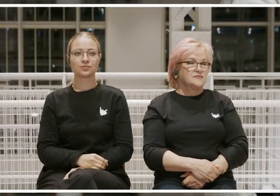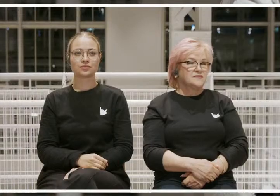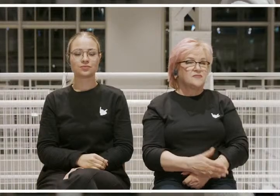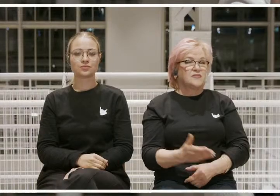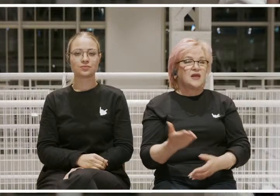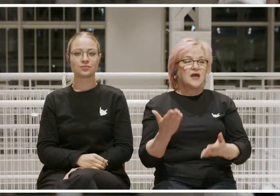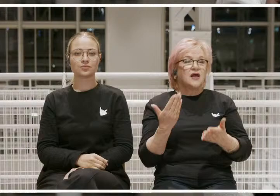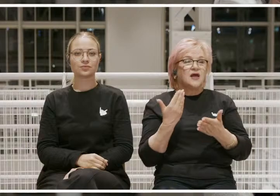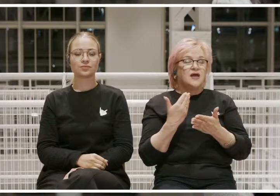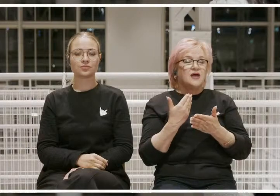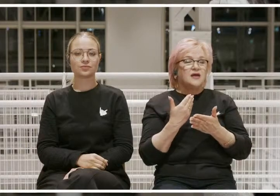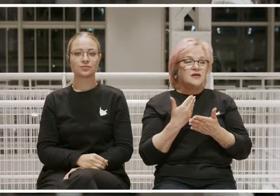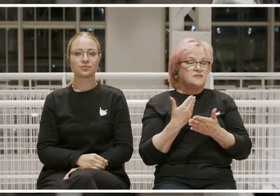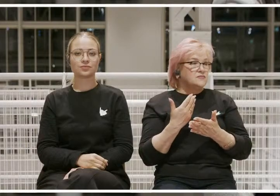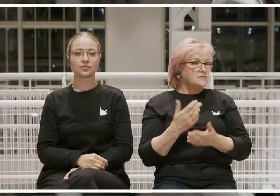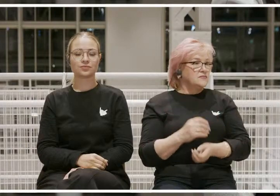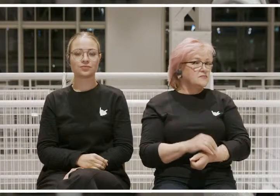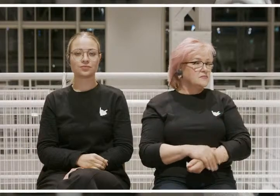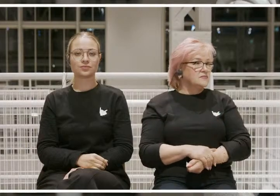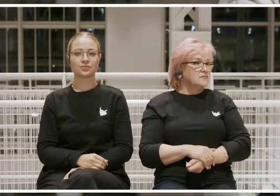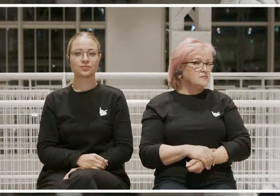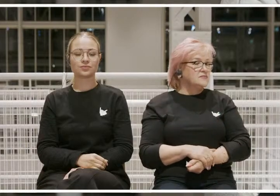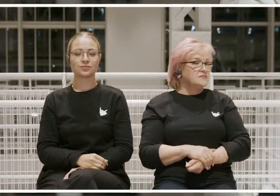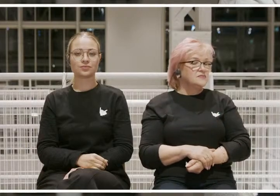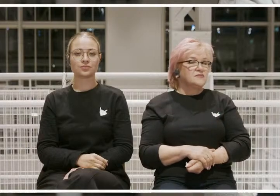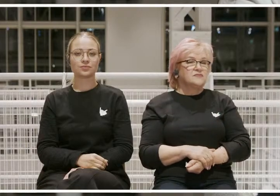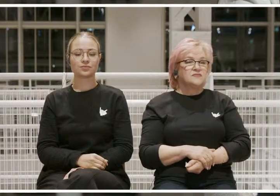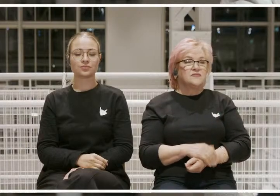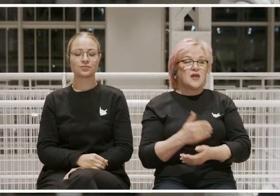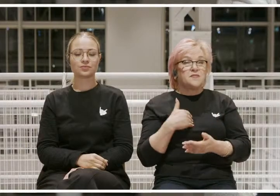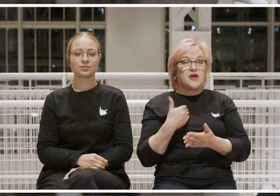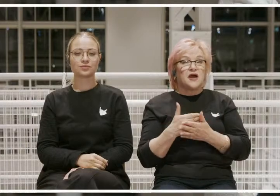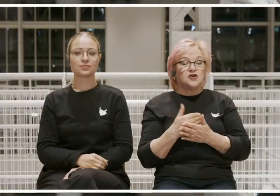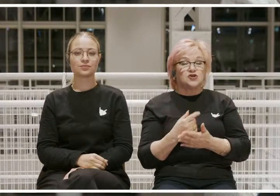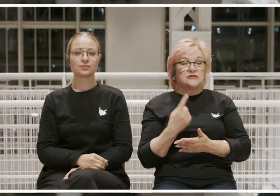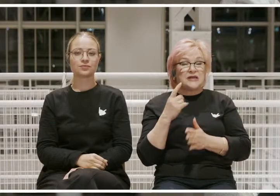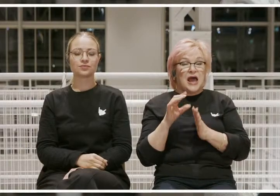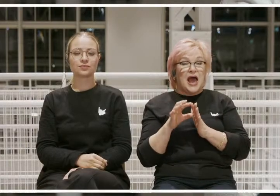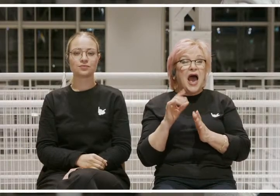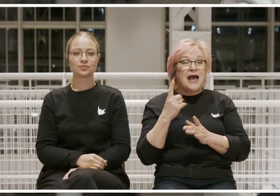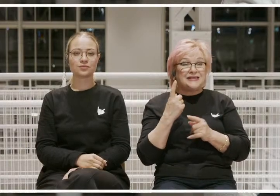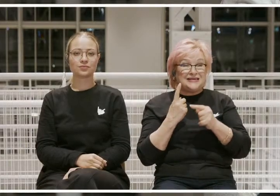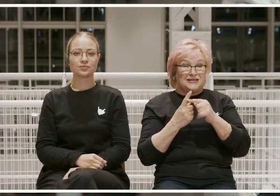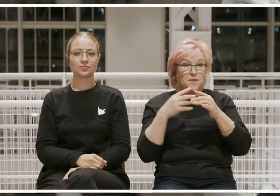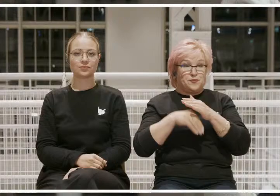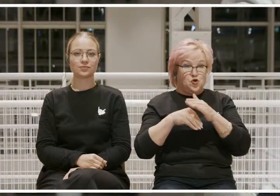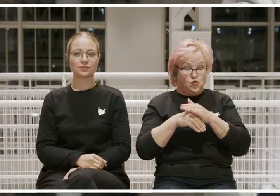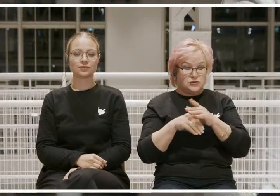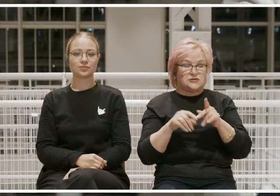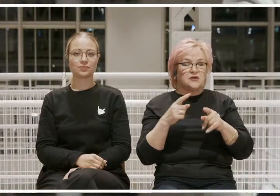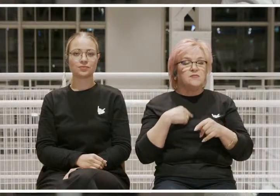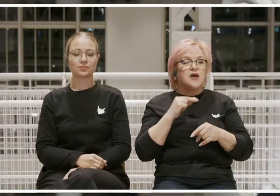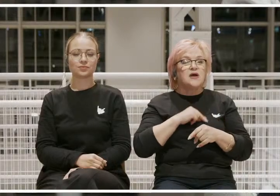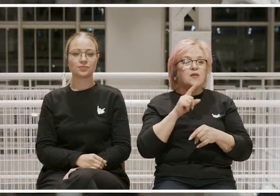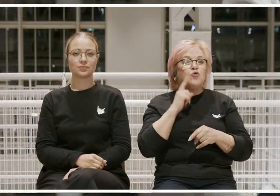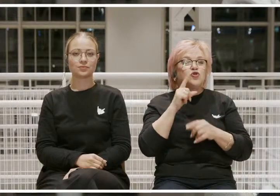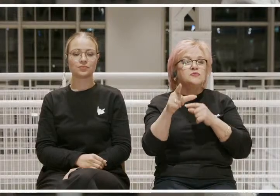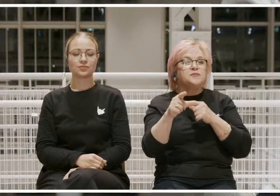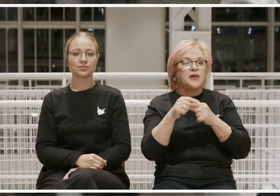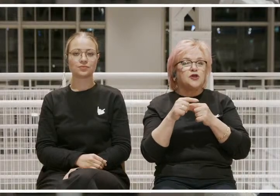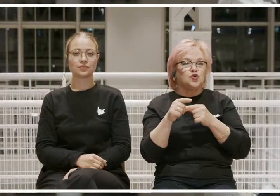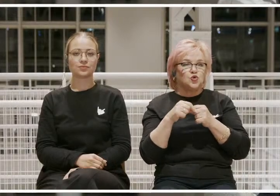So I think one of the good things about the Biennial that we work with young people who are mostly